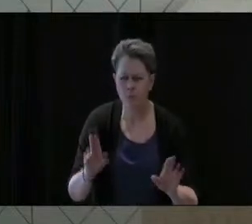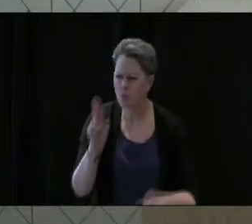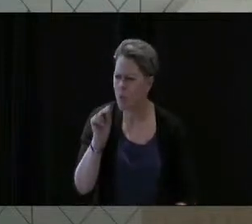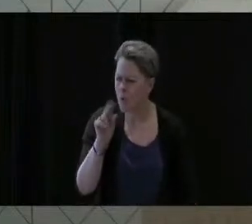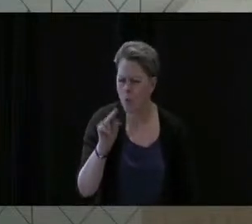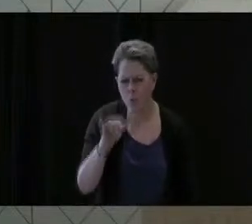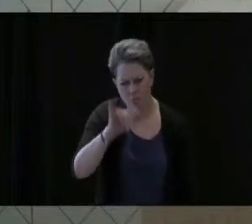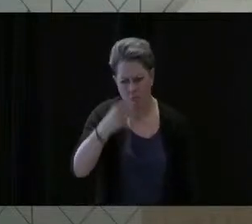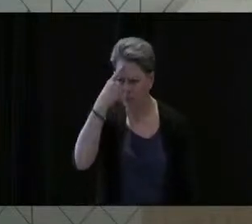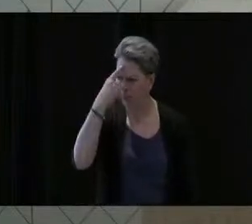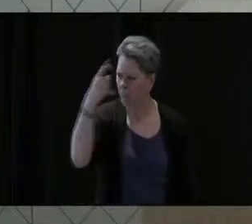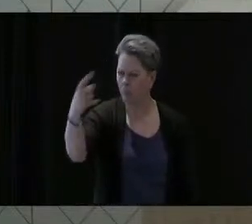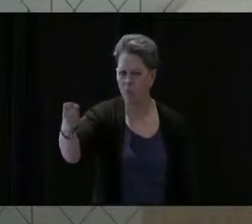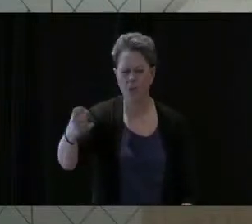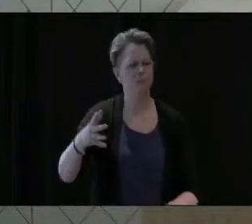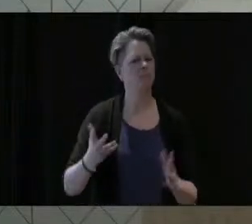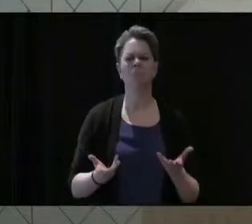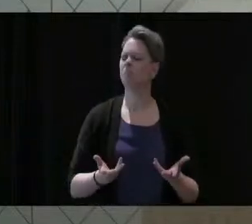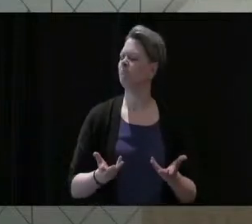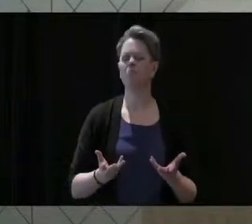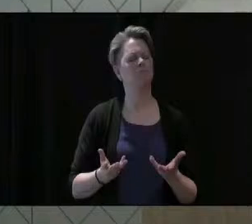wishful, wistful thought.